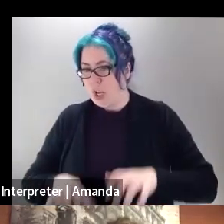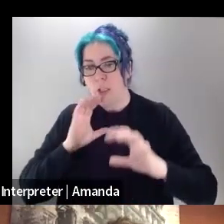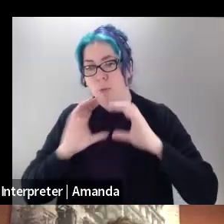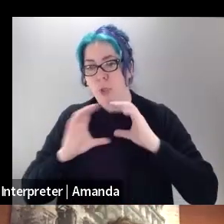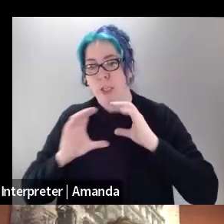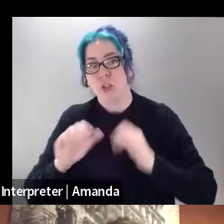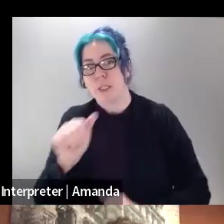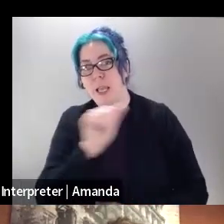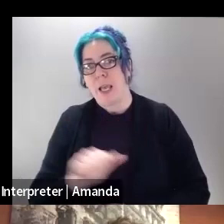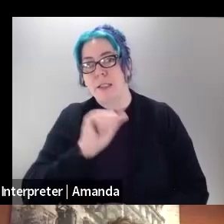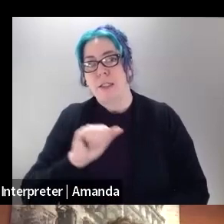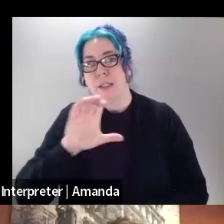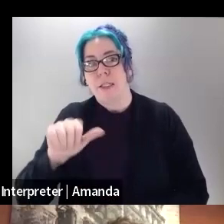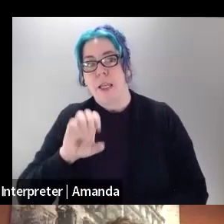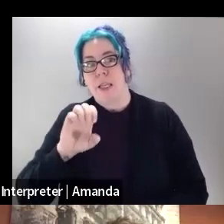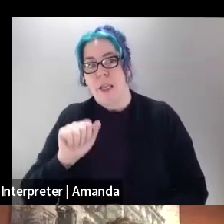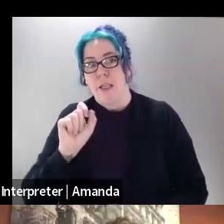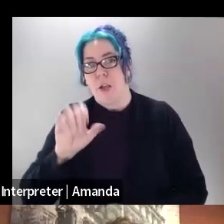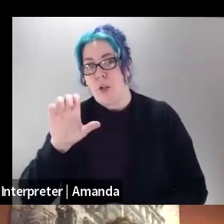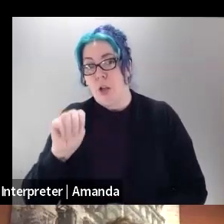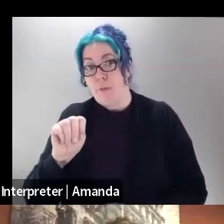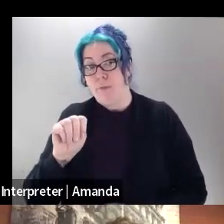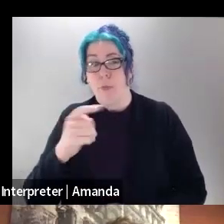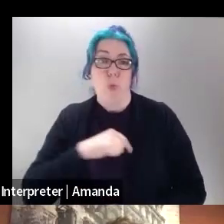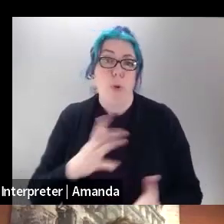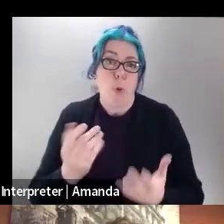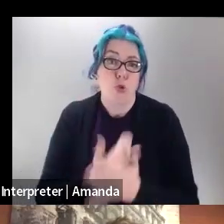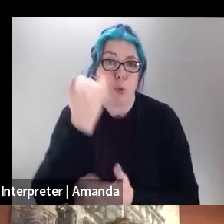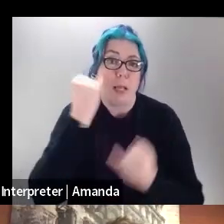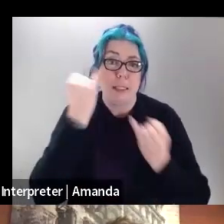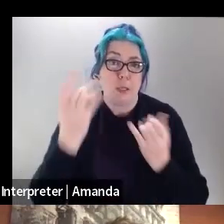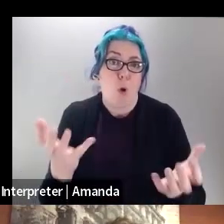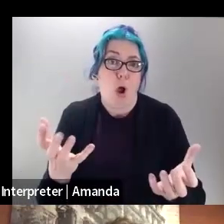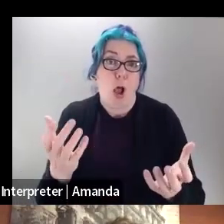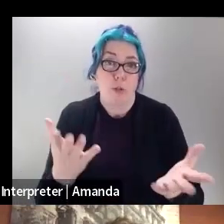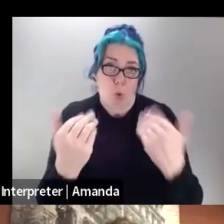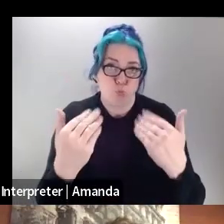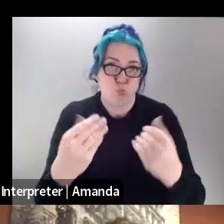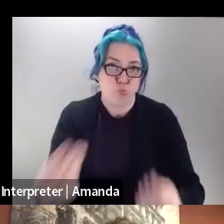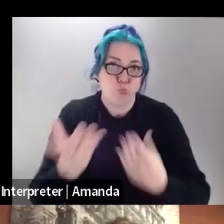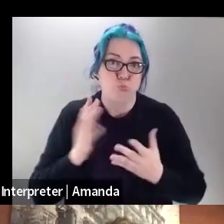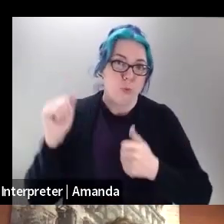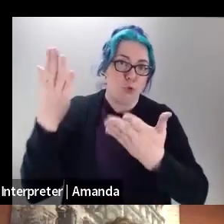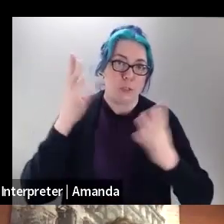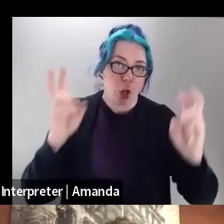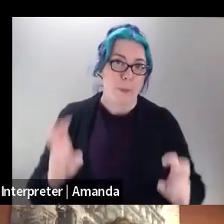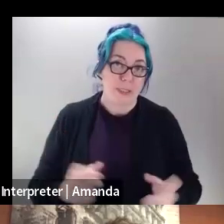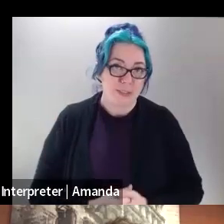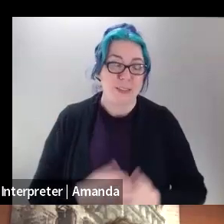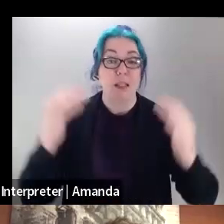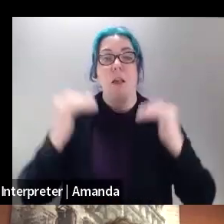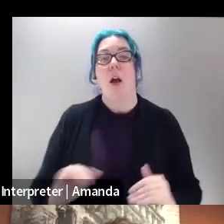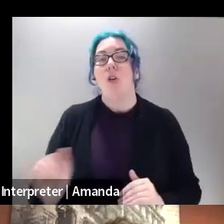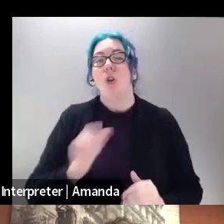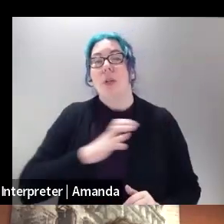communications@caea.com. We're always looking for new ideas. And one more thing, council elections are coming up. They're right around the